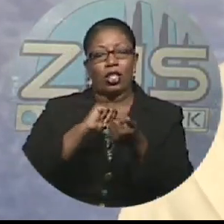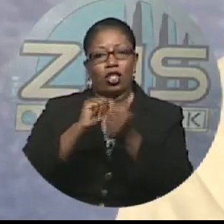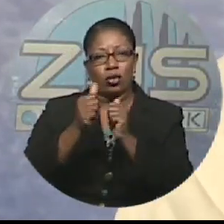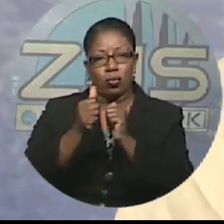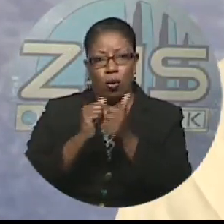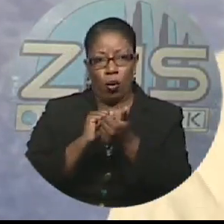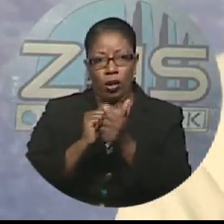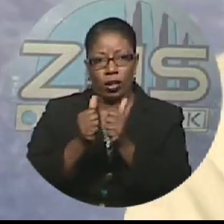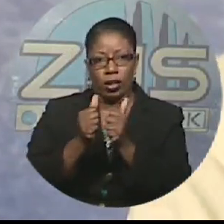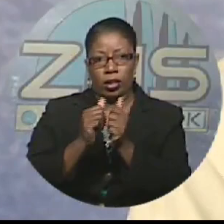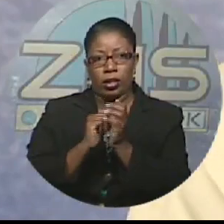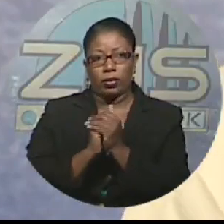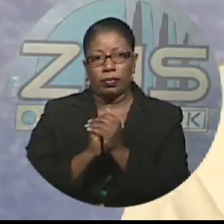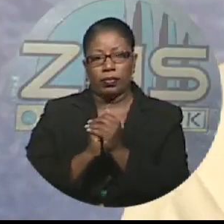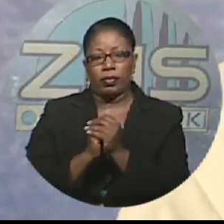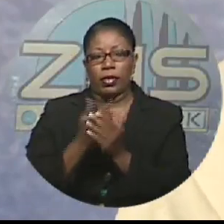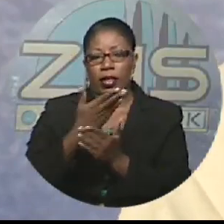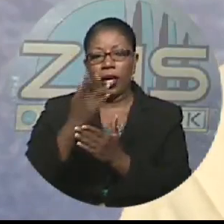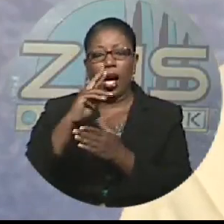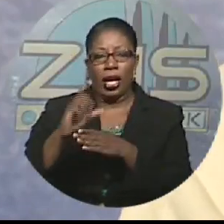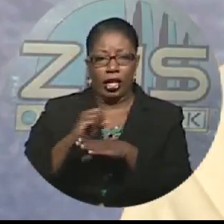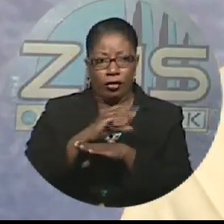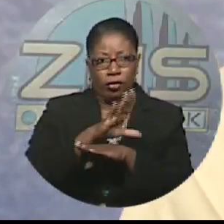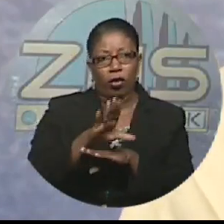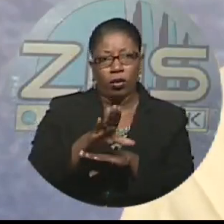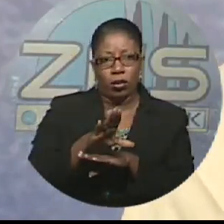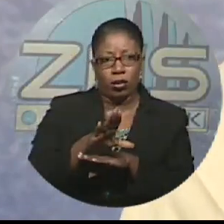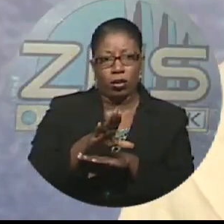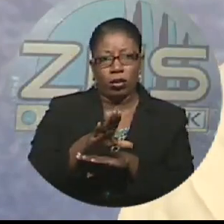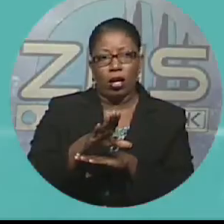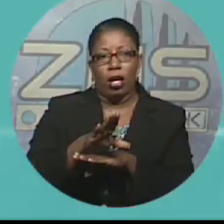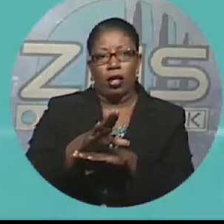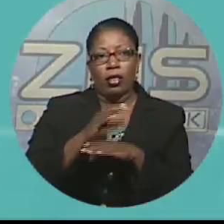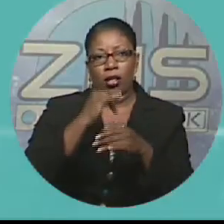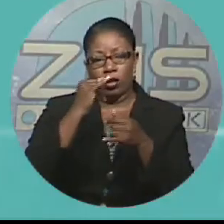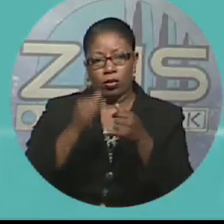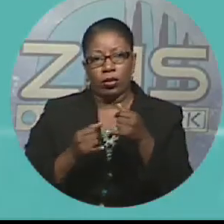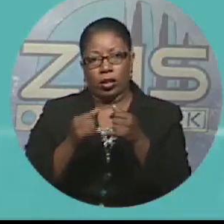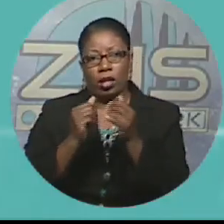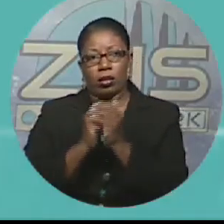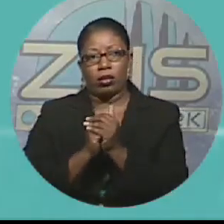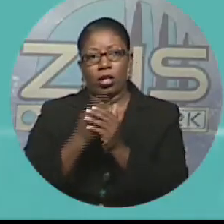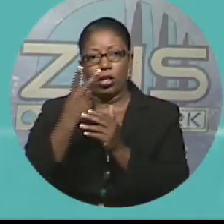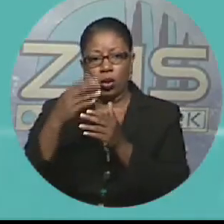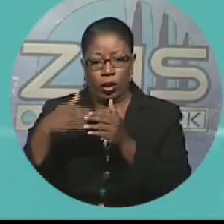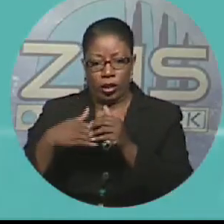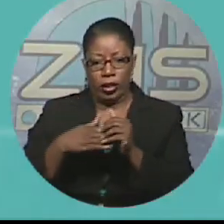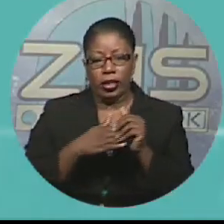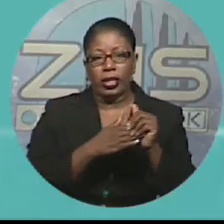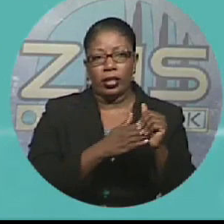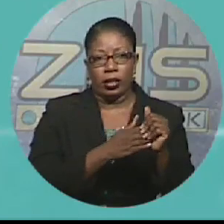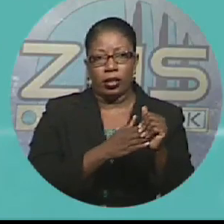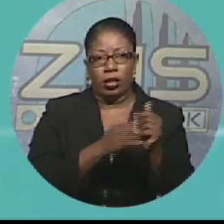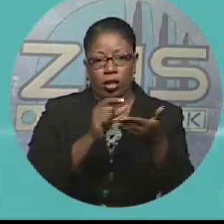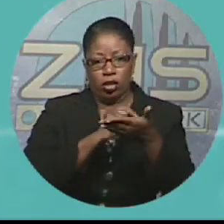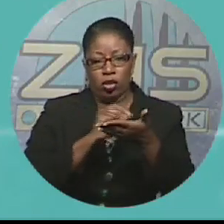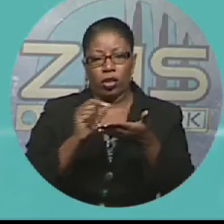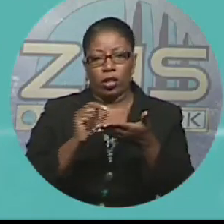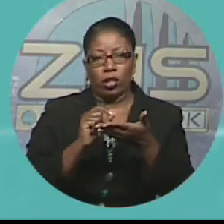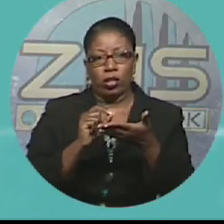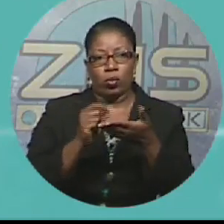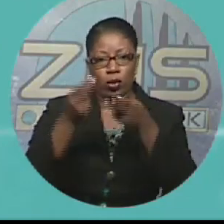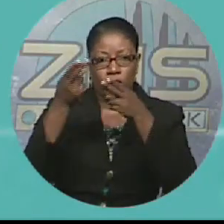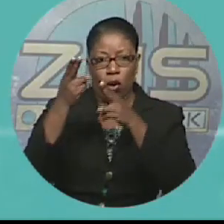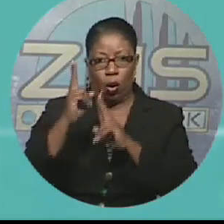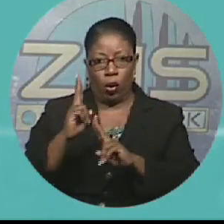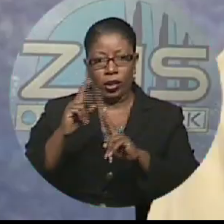other, they influence what is the final output. Two leading sports journalists in the country were also honored